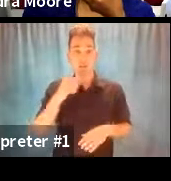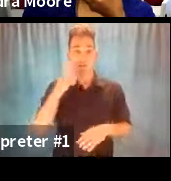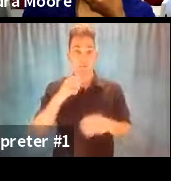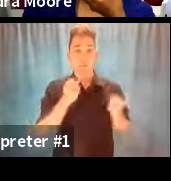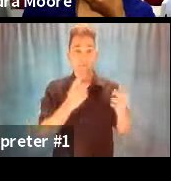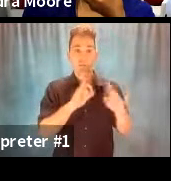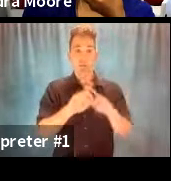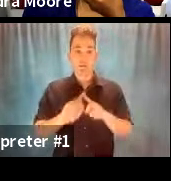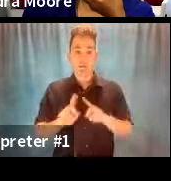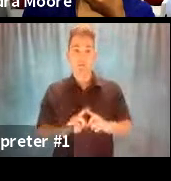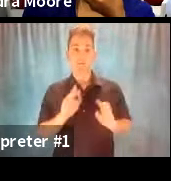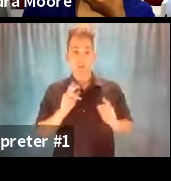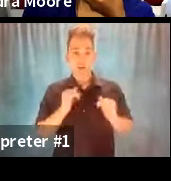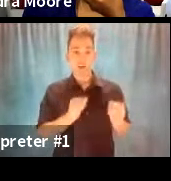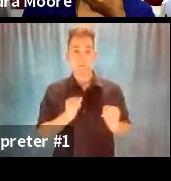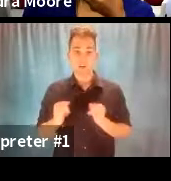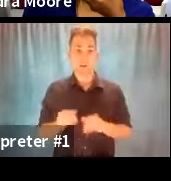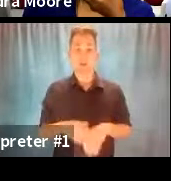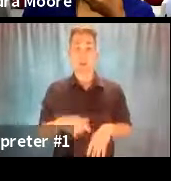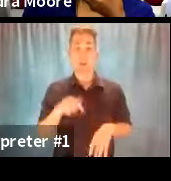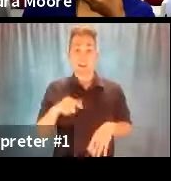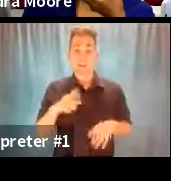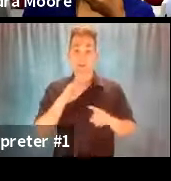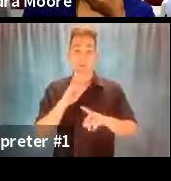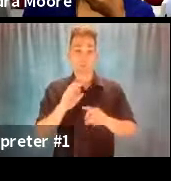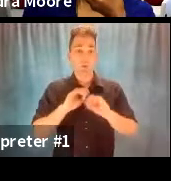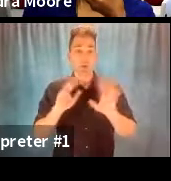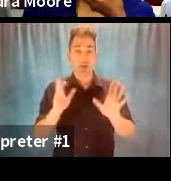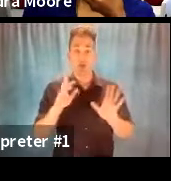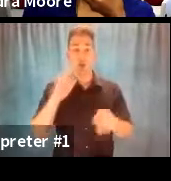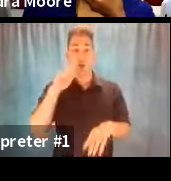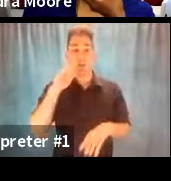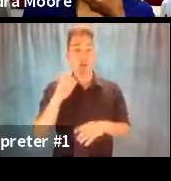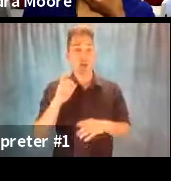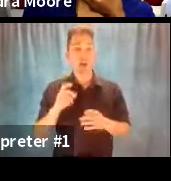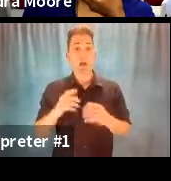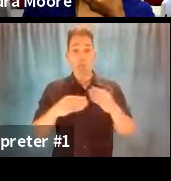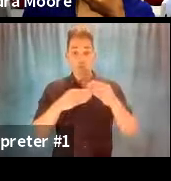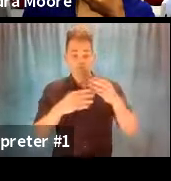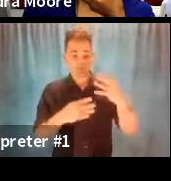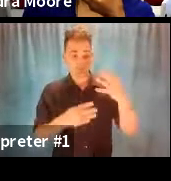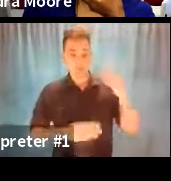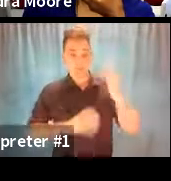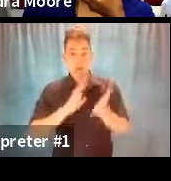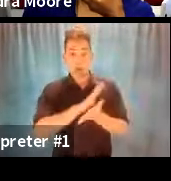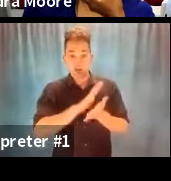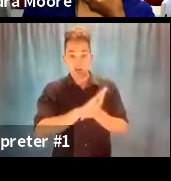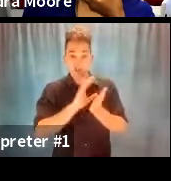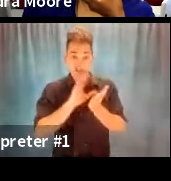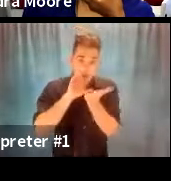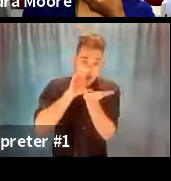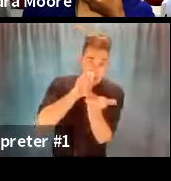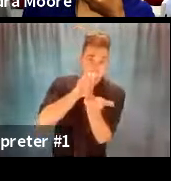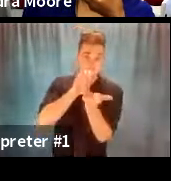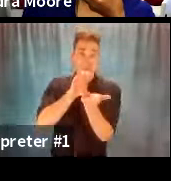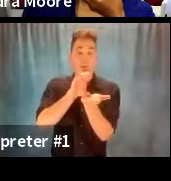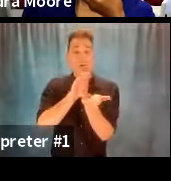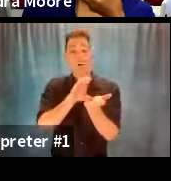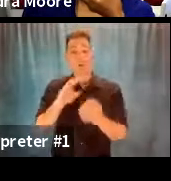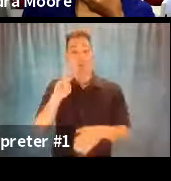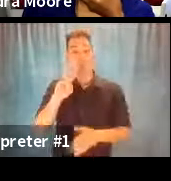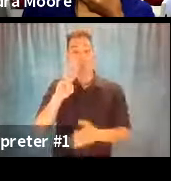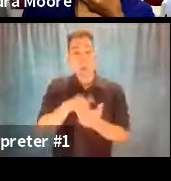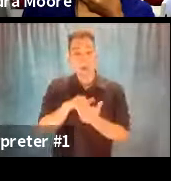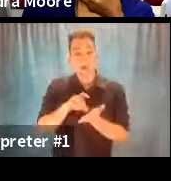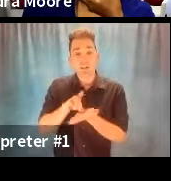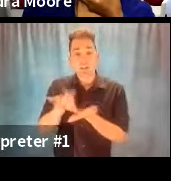pandemic. This has been made evident by the lengthy eviction dockets with over 2,000 evictions that have been filed since the beginning of the